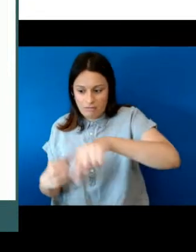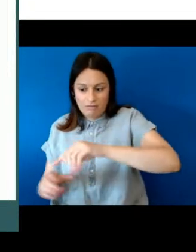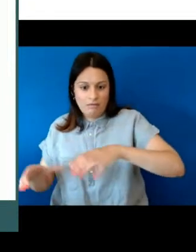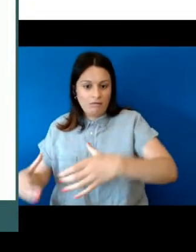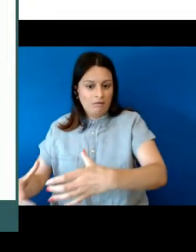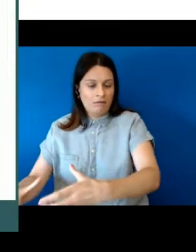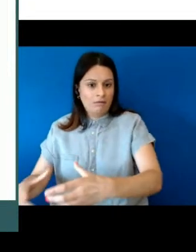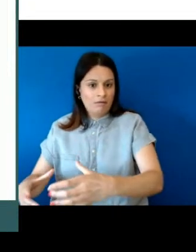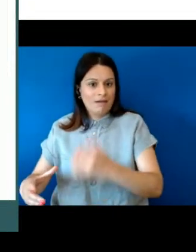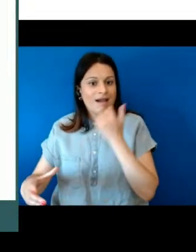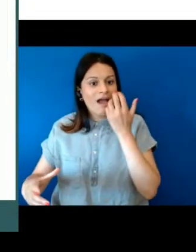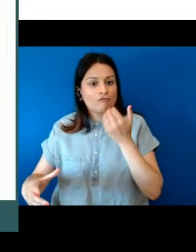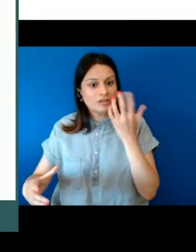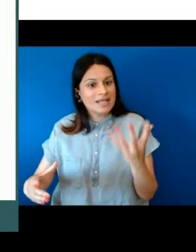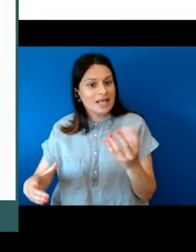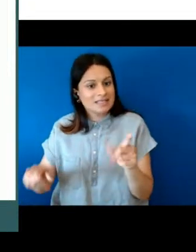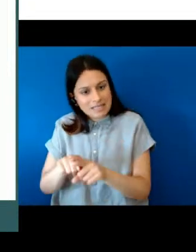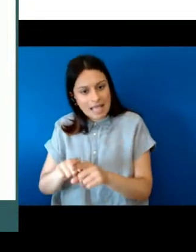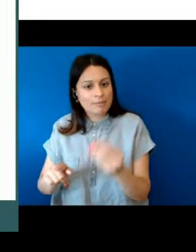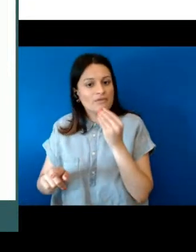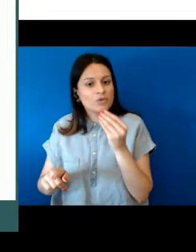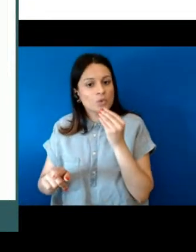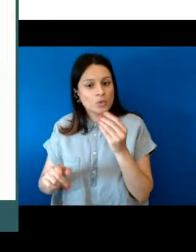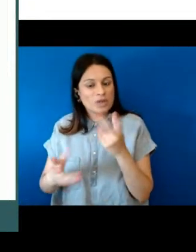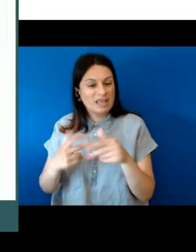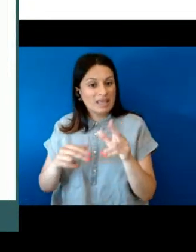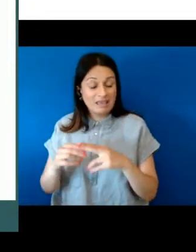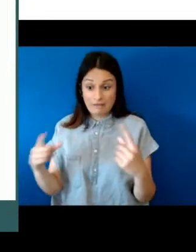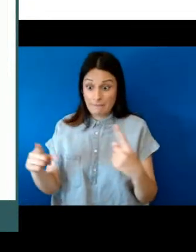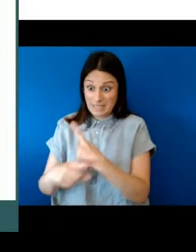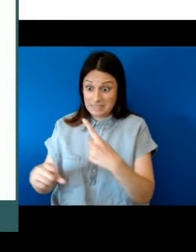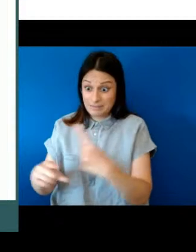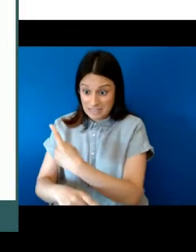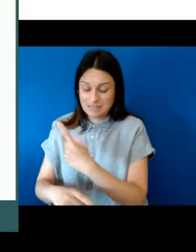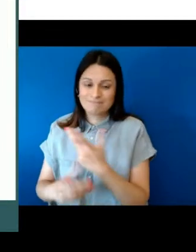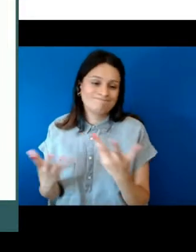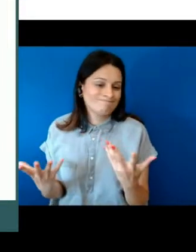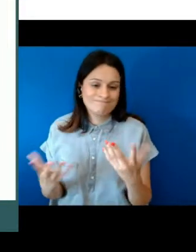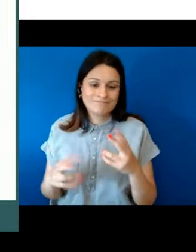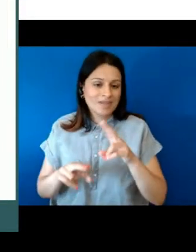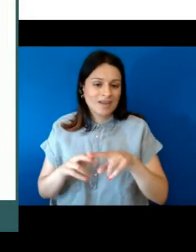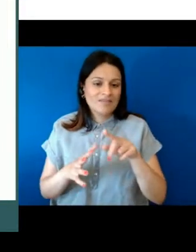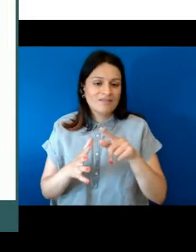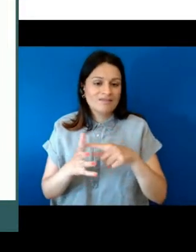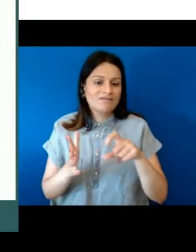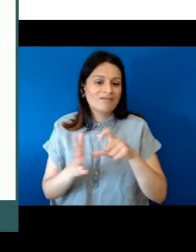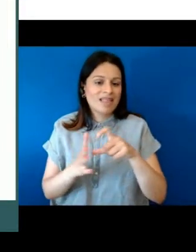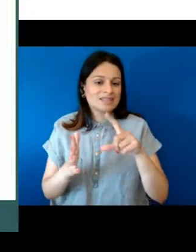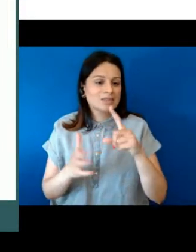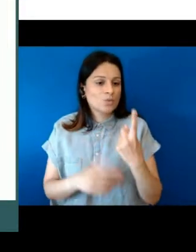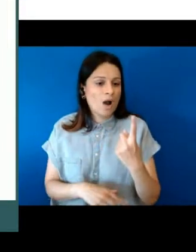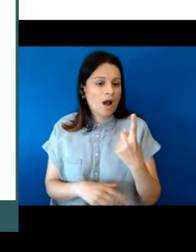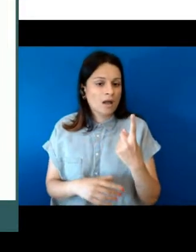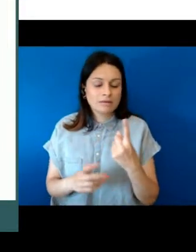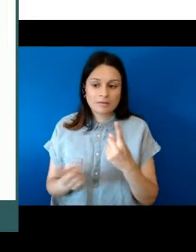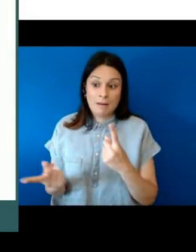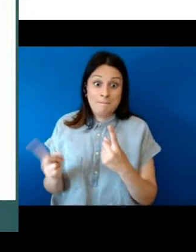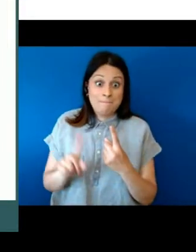day with this, and if you don't, then that FeLD1 might come back, and not all patients would be able